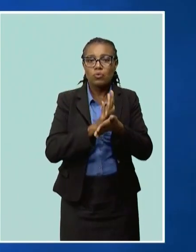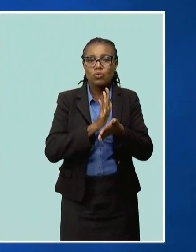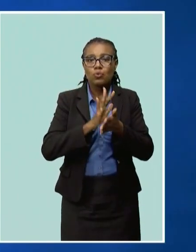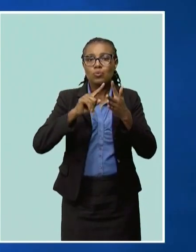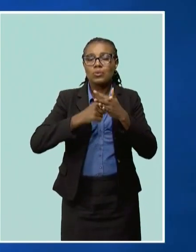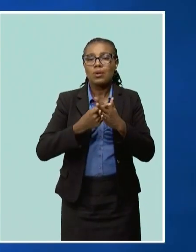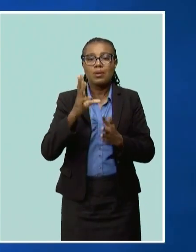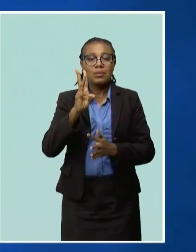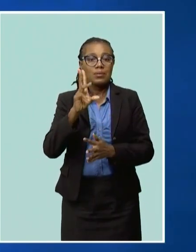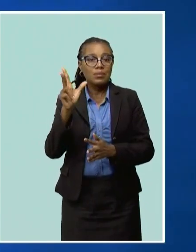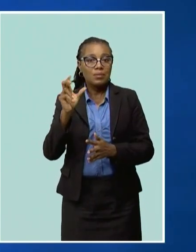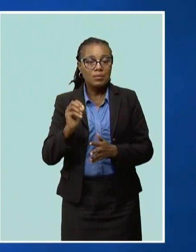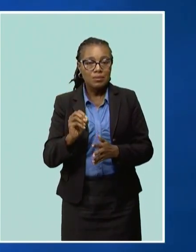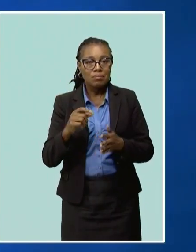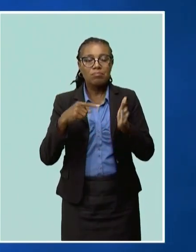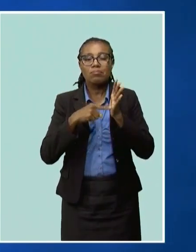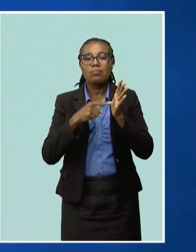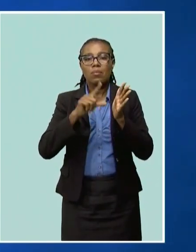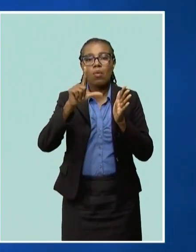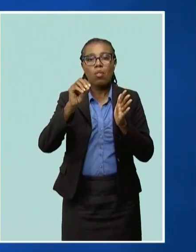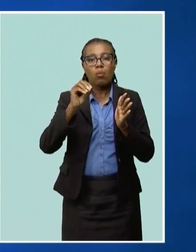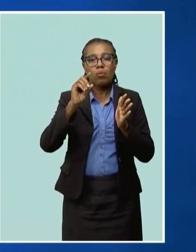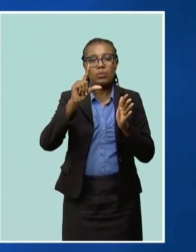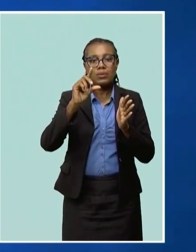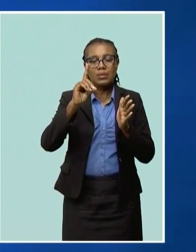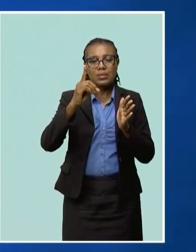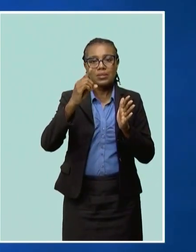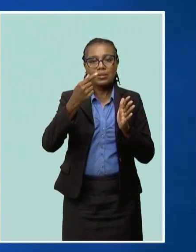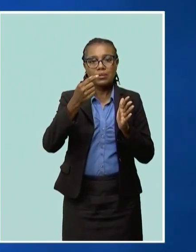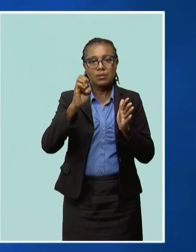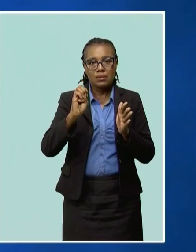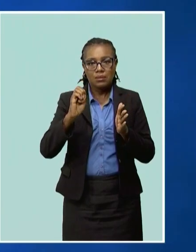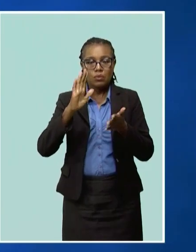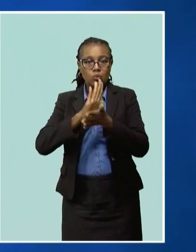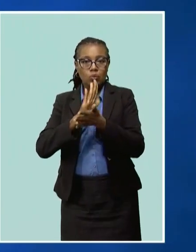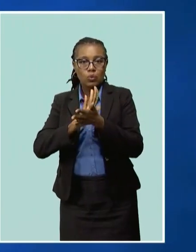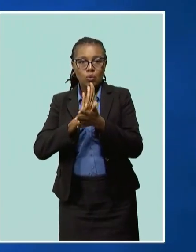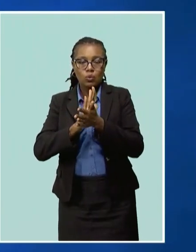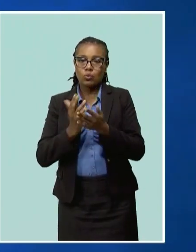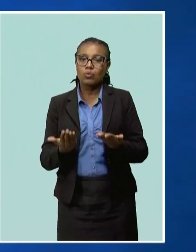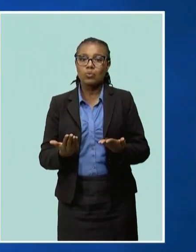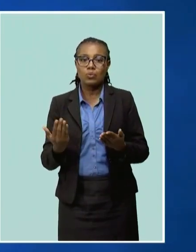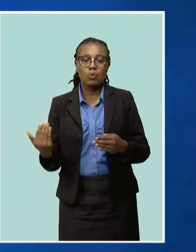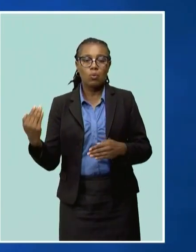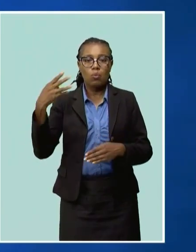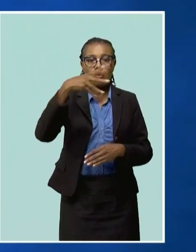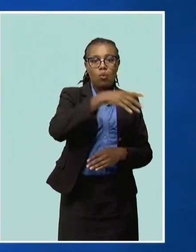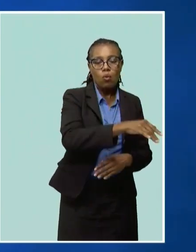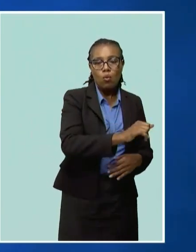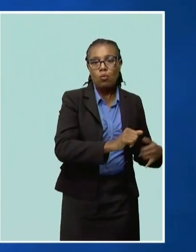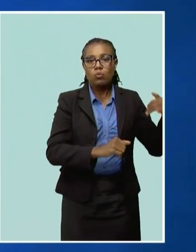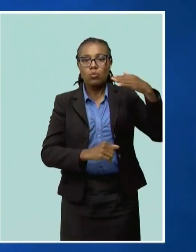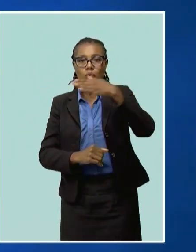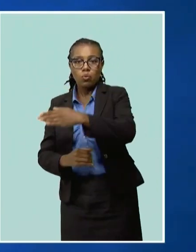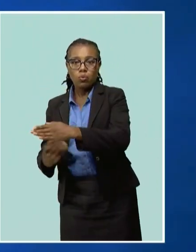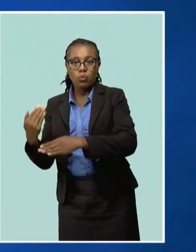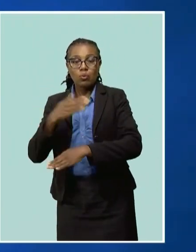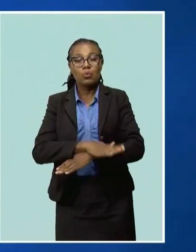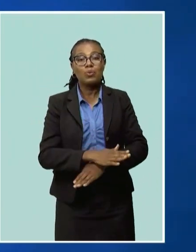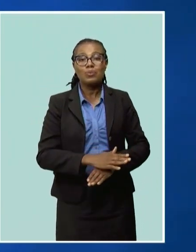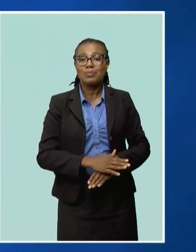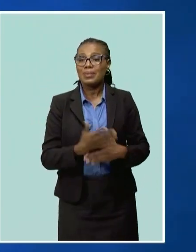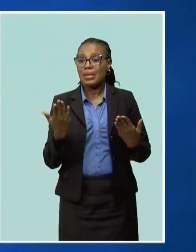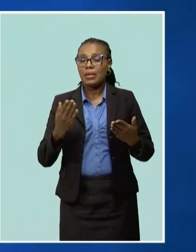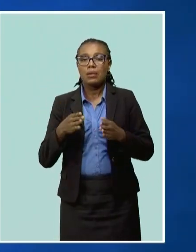law school that commence, and we run some cross-country services as well. Everything doesn't come out of the terminal. And some of those services start as early